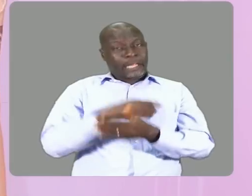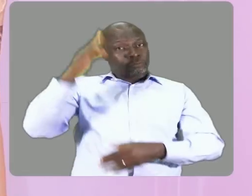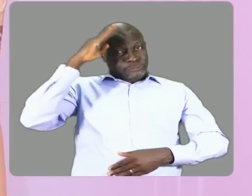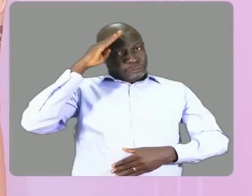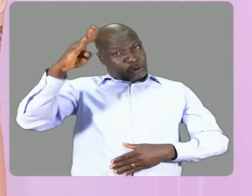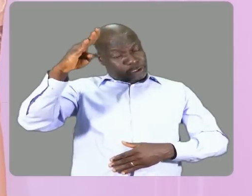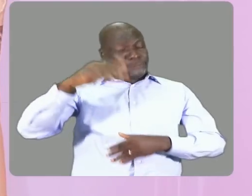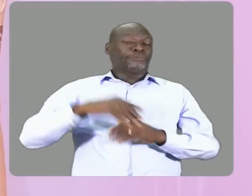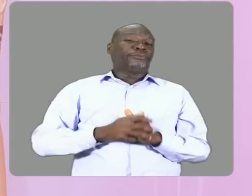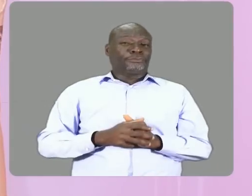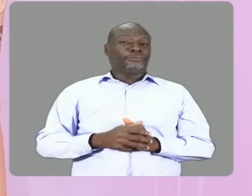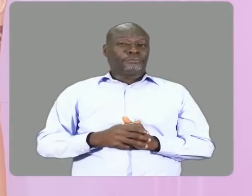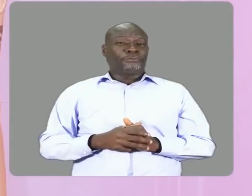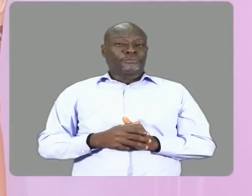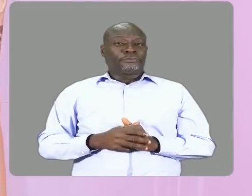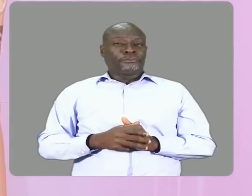anopai